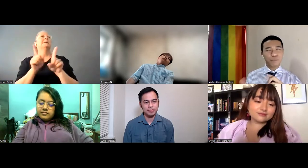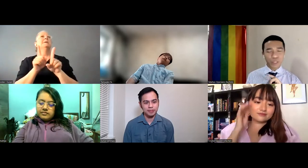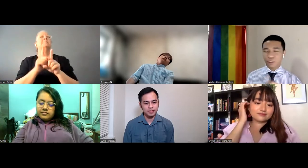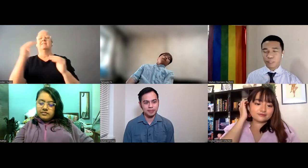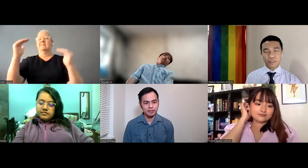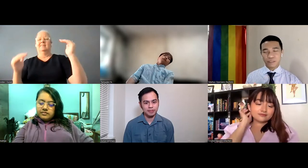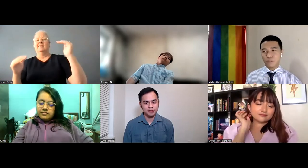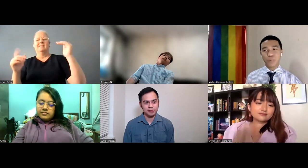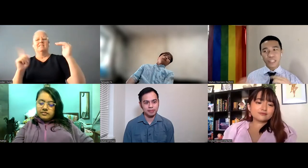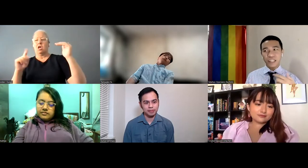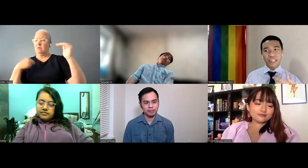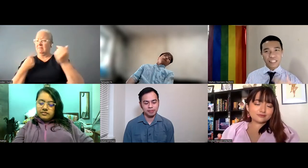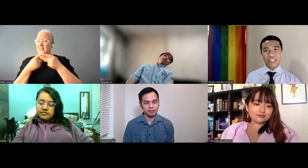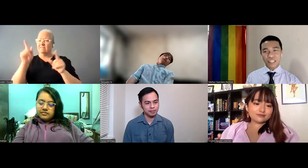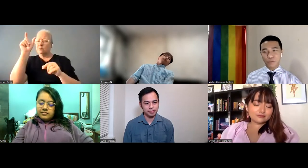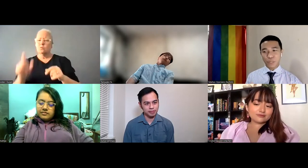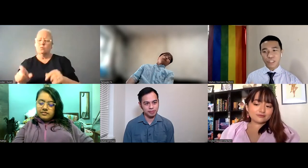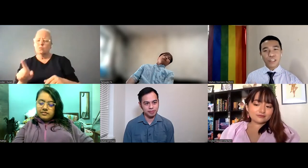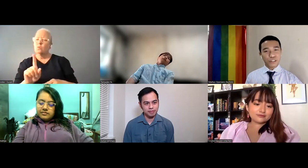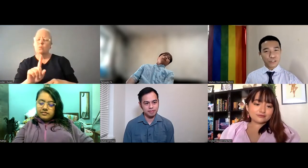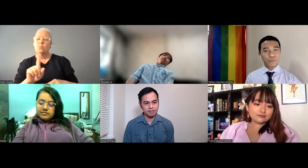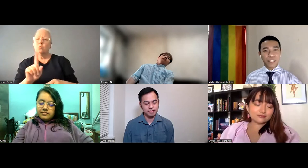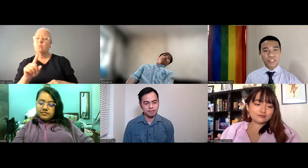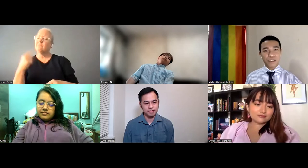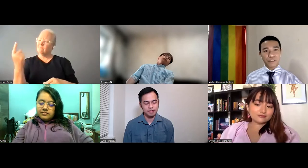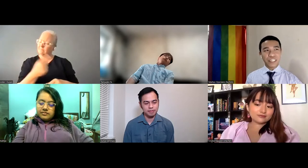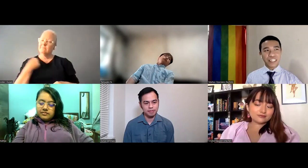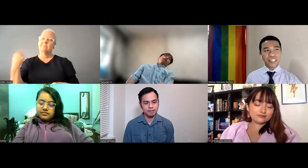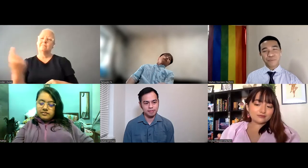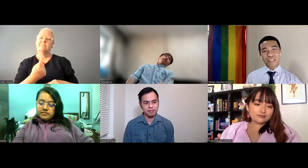a different person, but we exist and